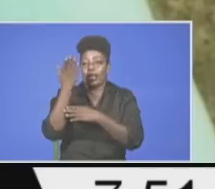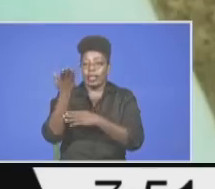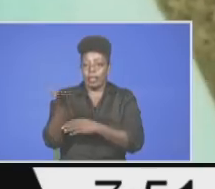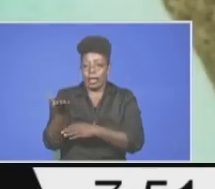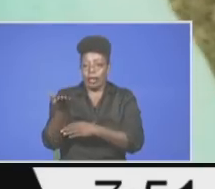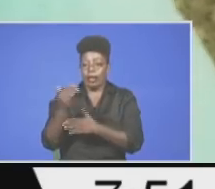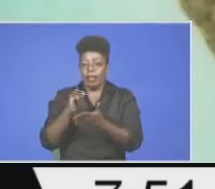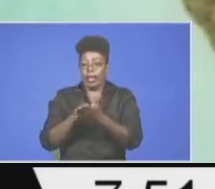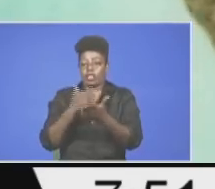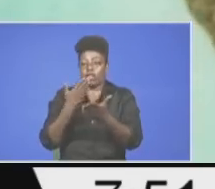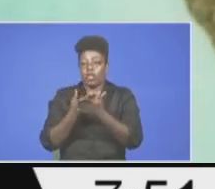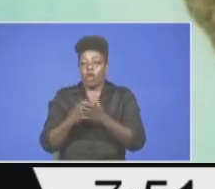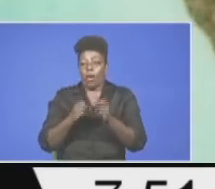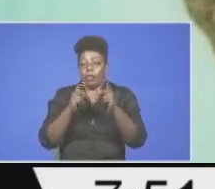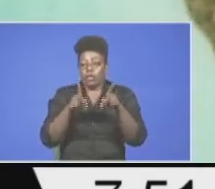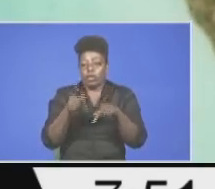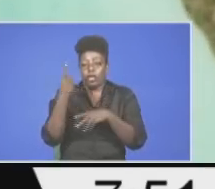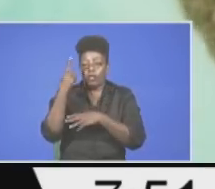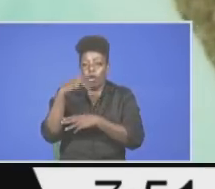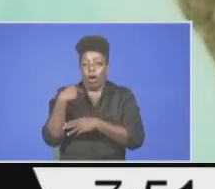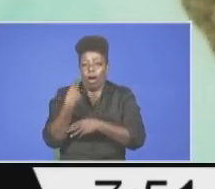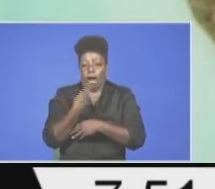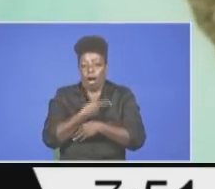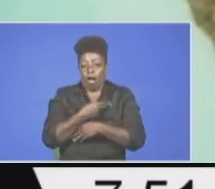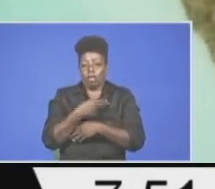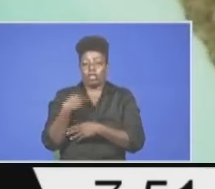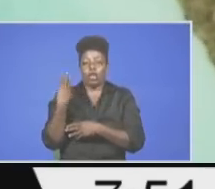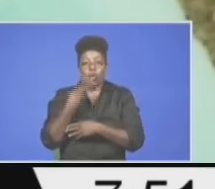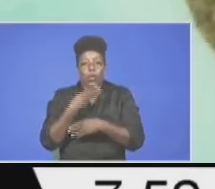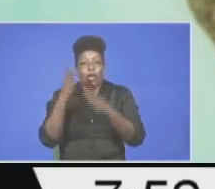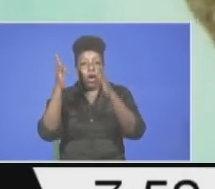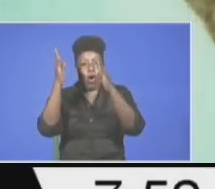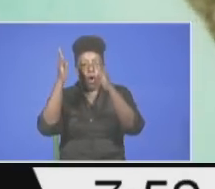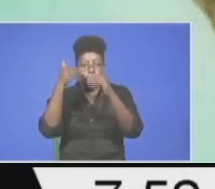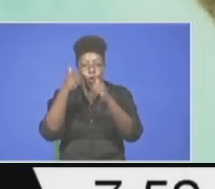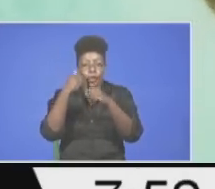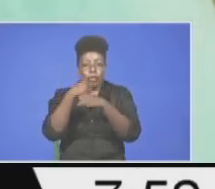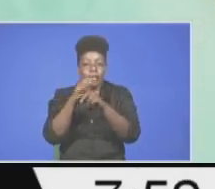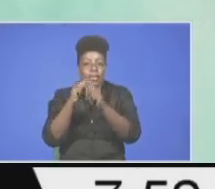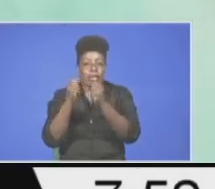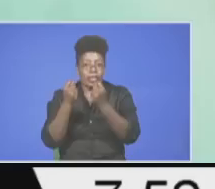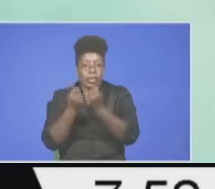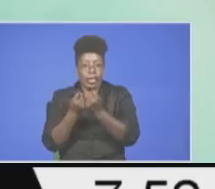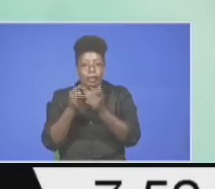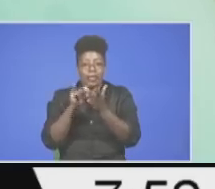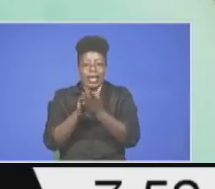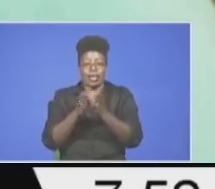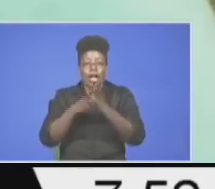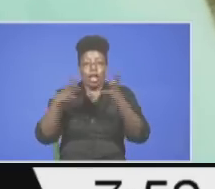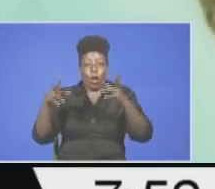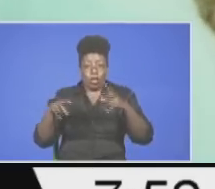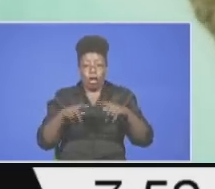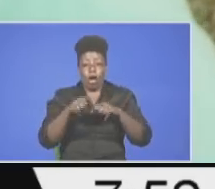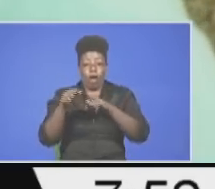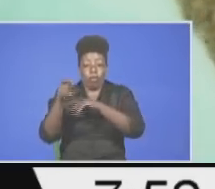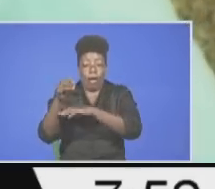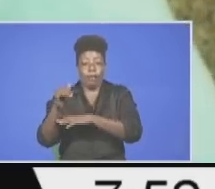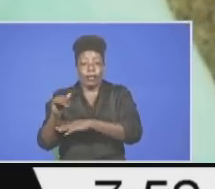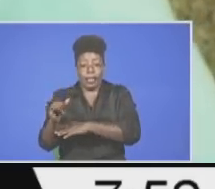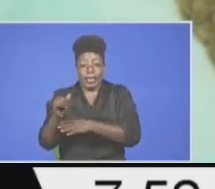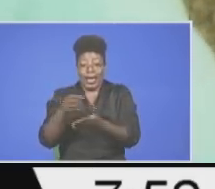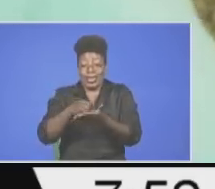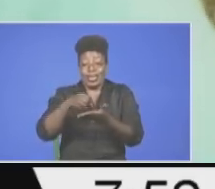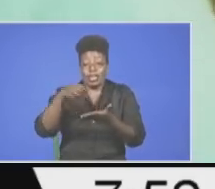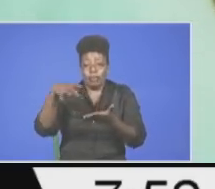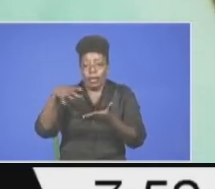good opportunity for us. So we're hoping to make these things. Now, obviously, that's a lot of traveling and that's a lot of expense.